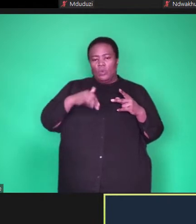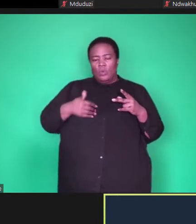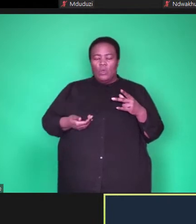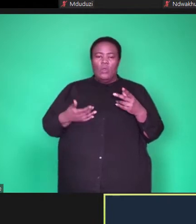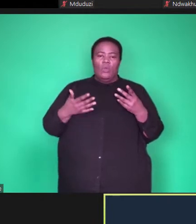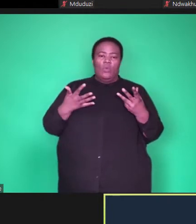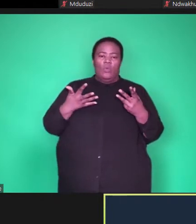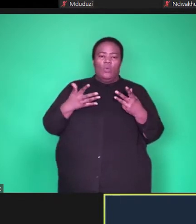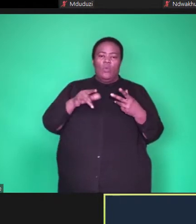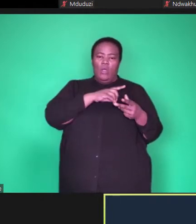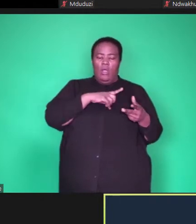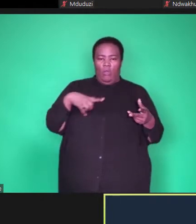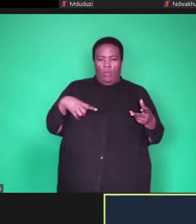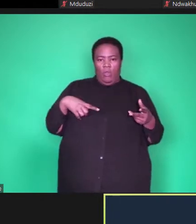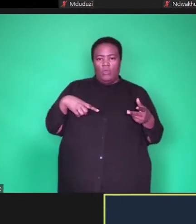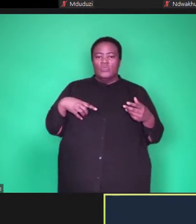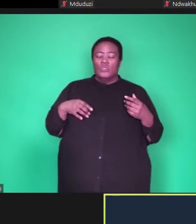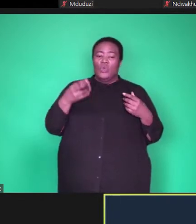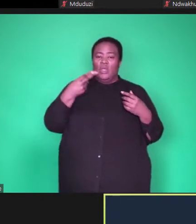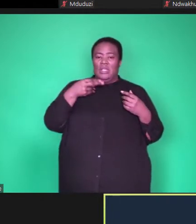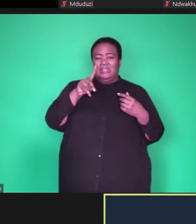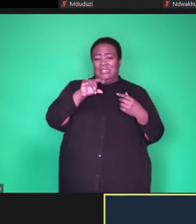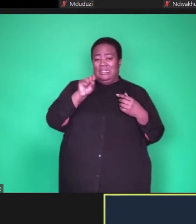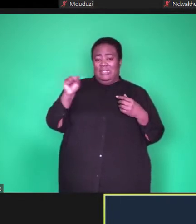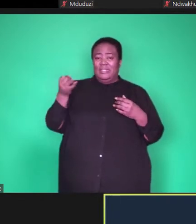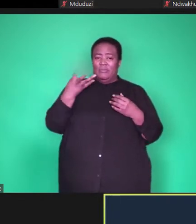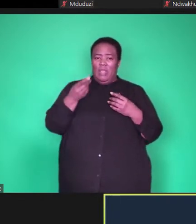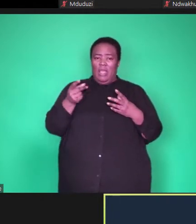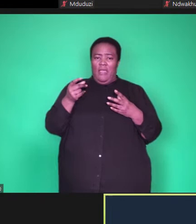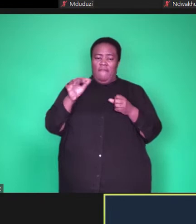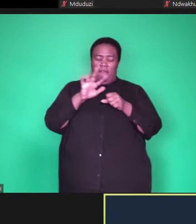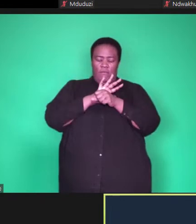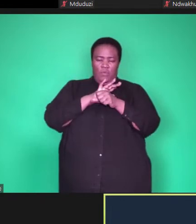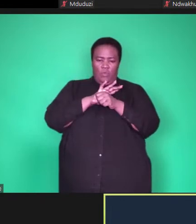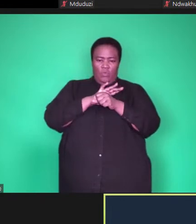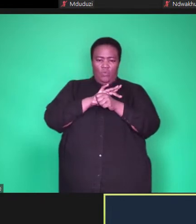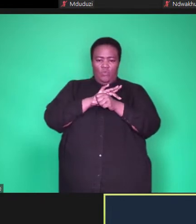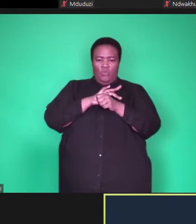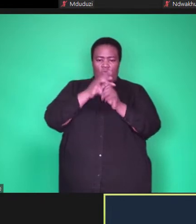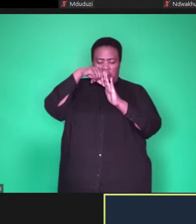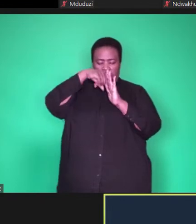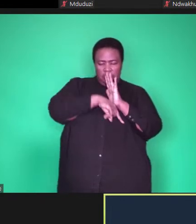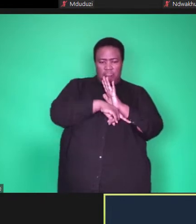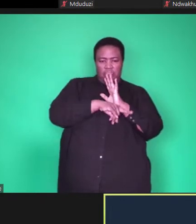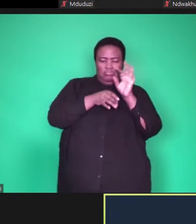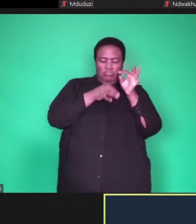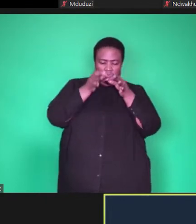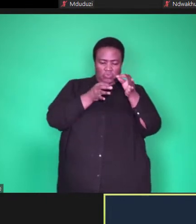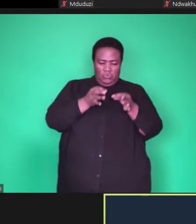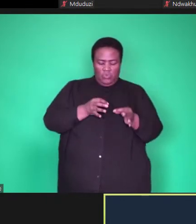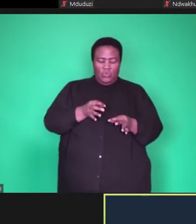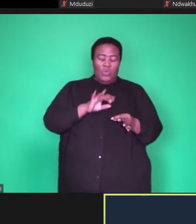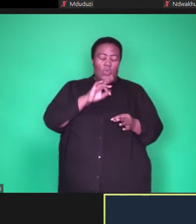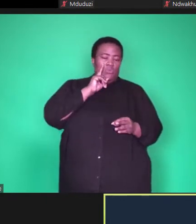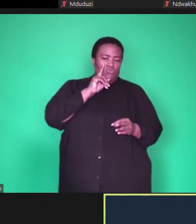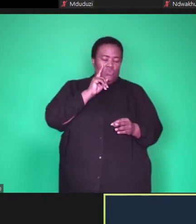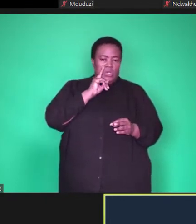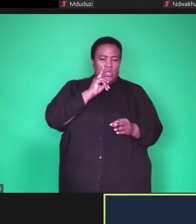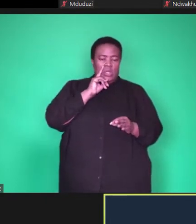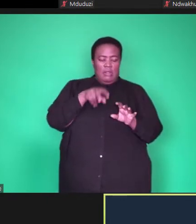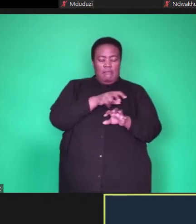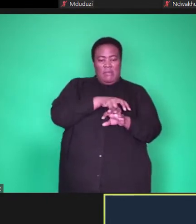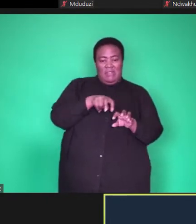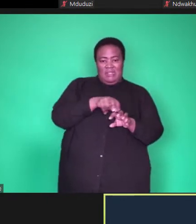the HDSS, we have sufficient detail of temporal data to track migrations as